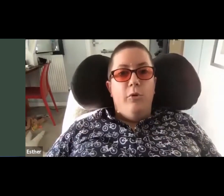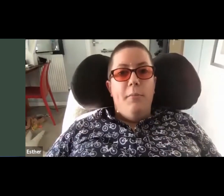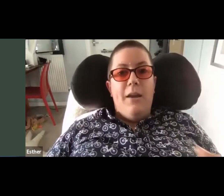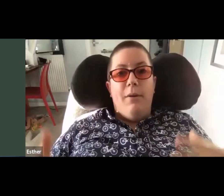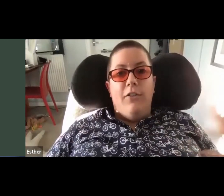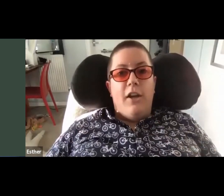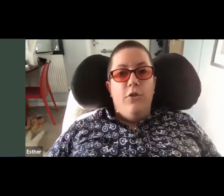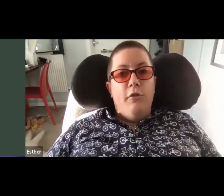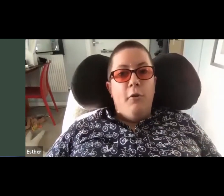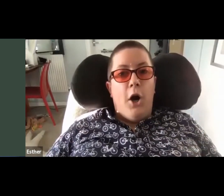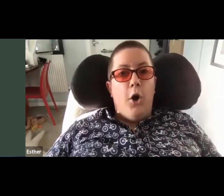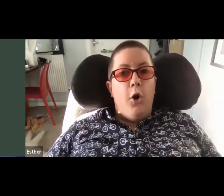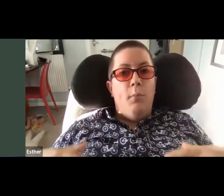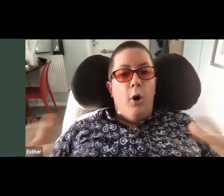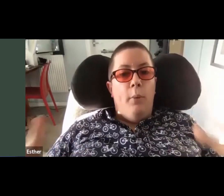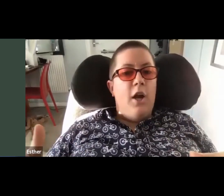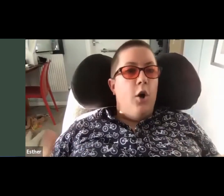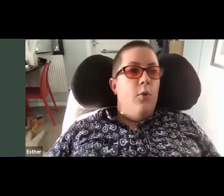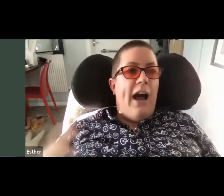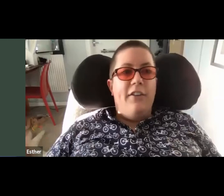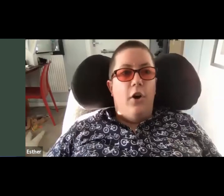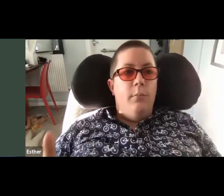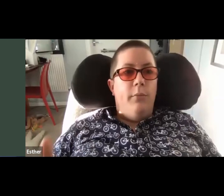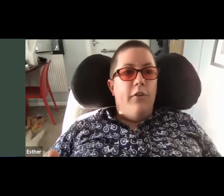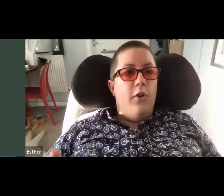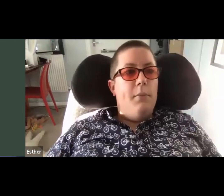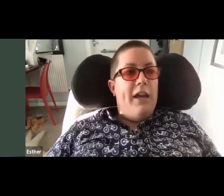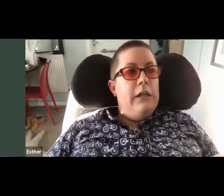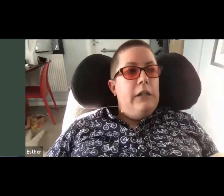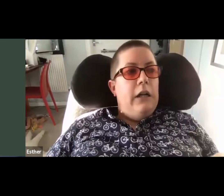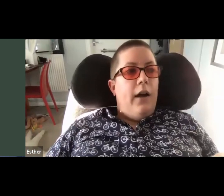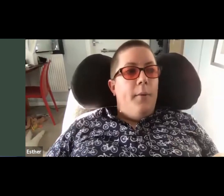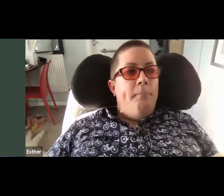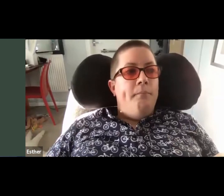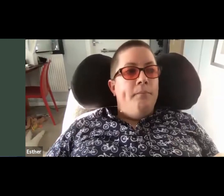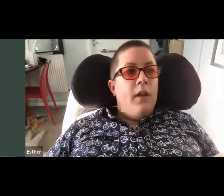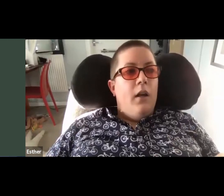accessible to me because I can do it from home on my own at times that suit me.